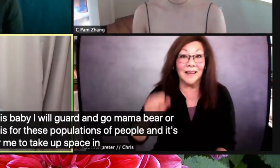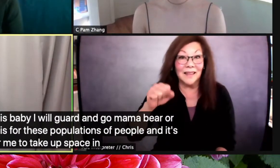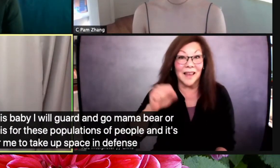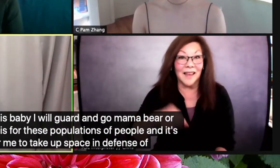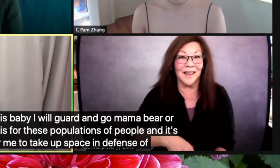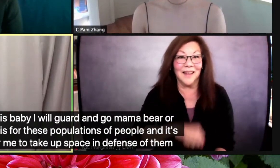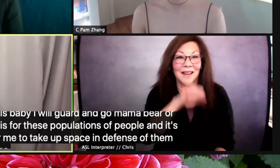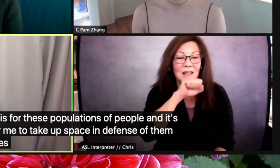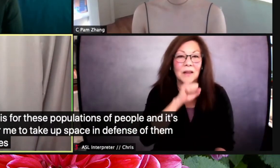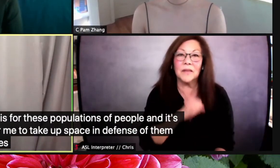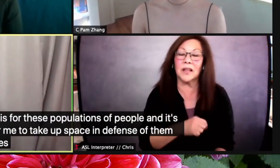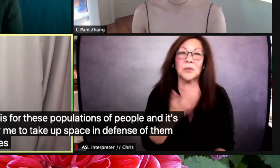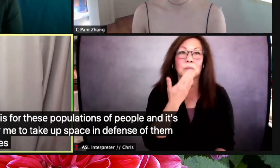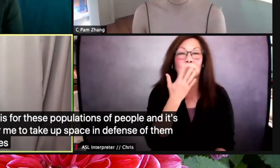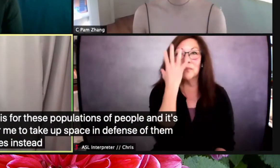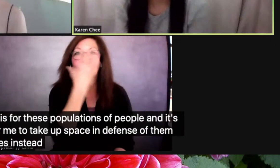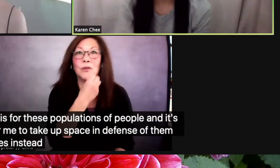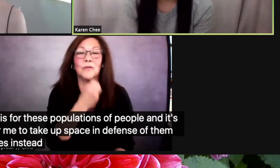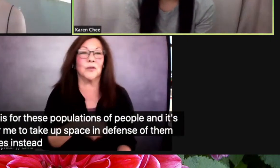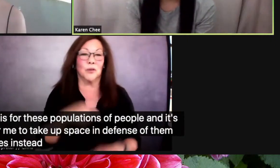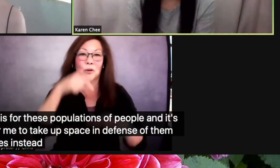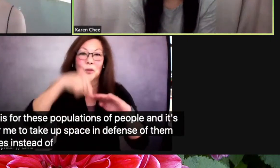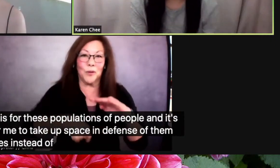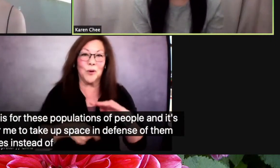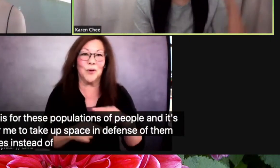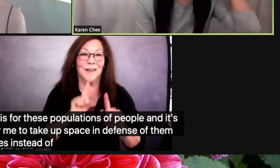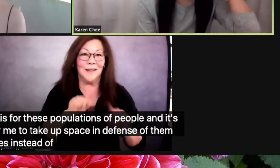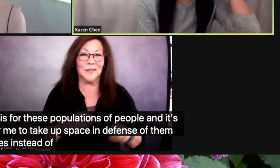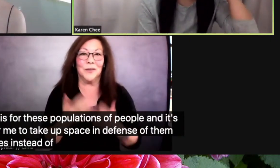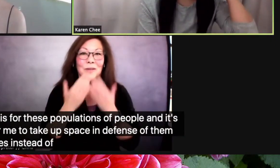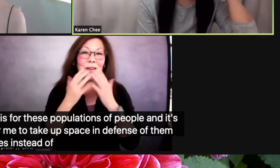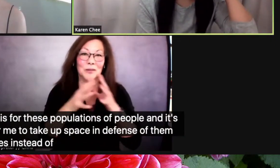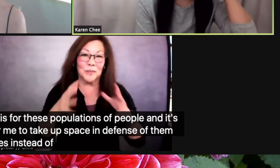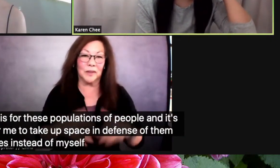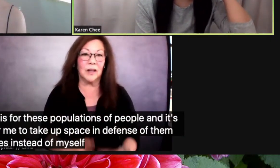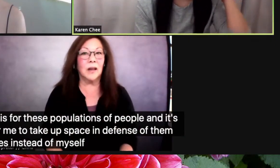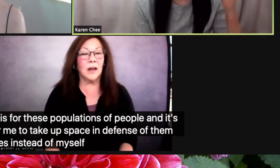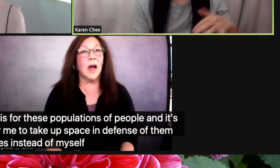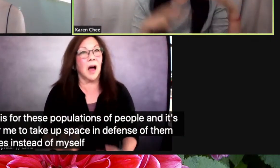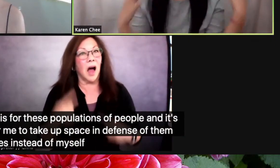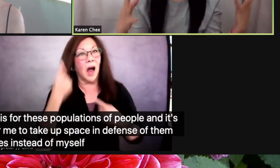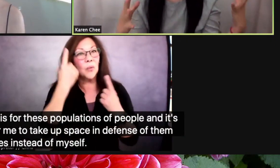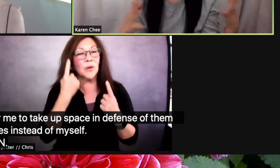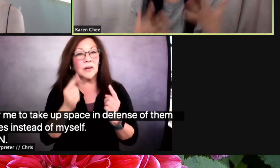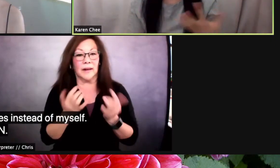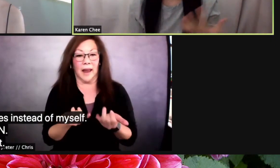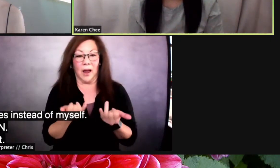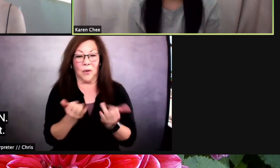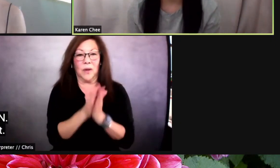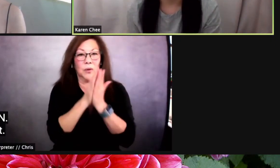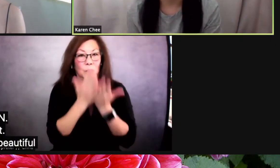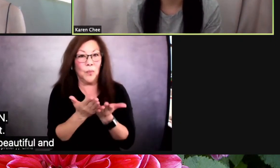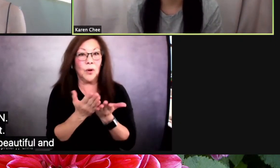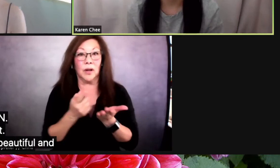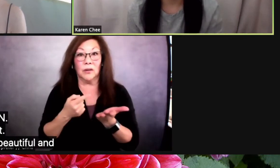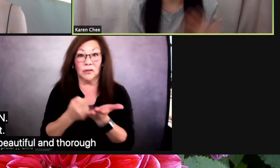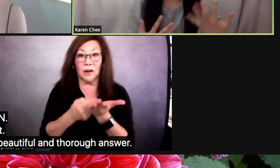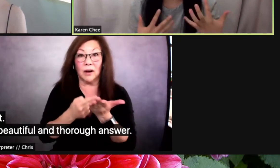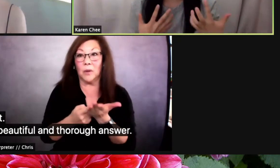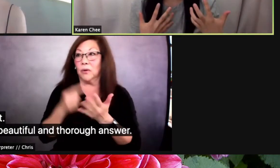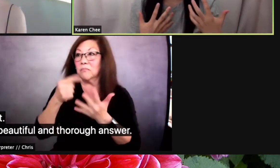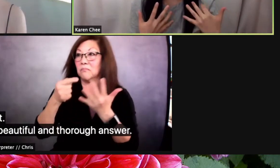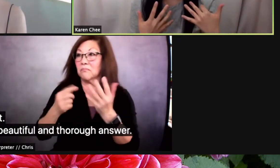beautiful and thorough answer. Thank you so much. I did wonder though, now that the book is out and you're talking about it with lots of